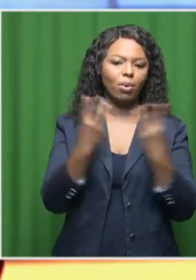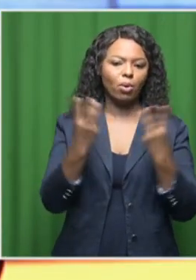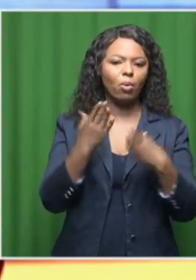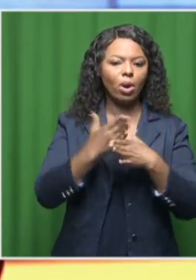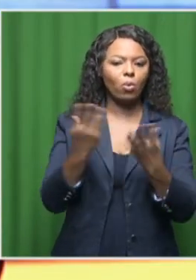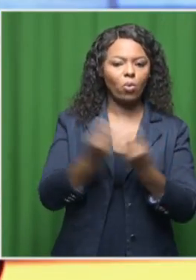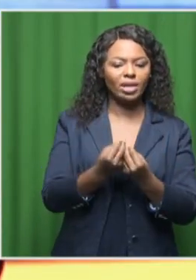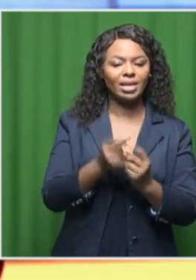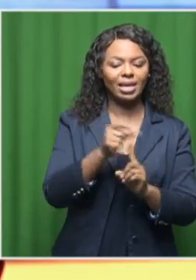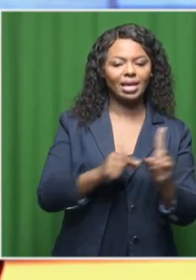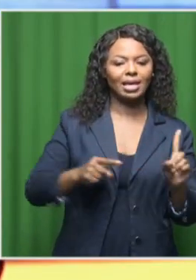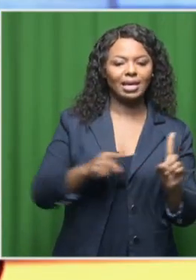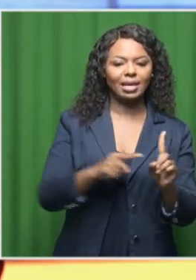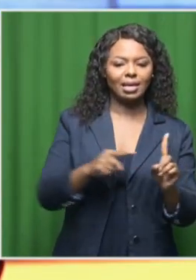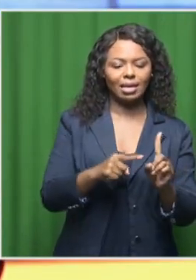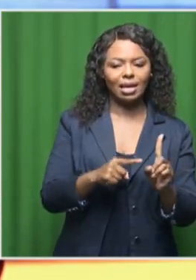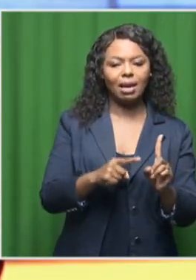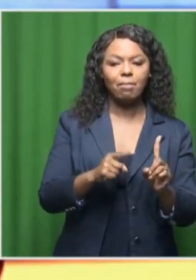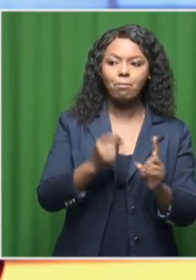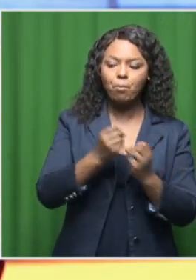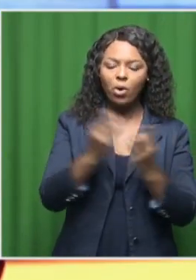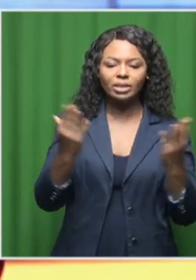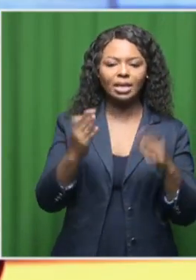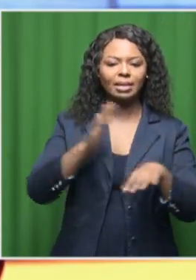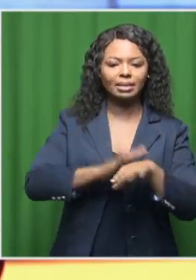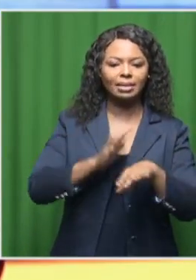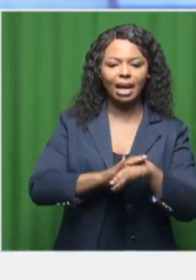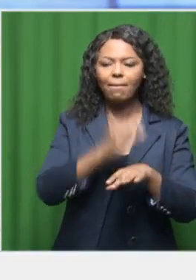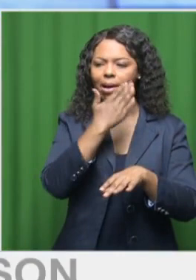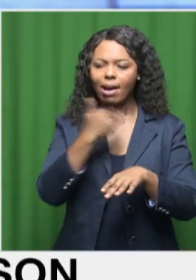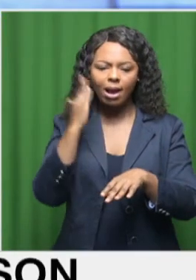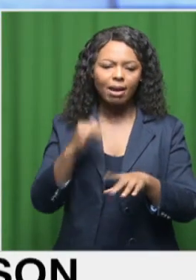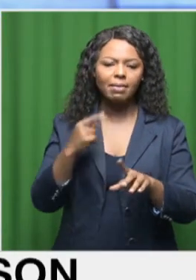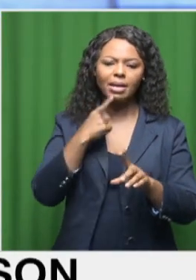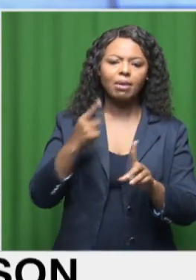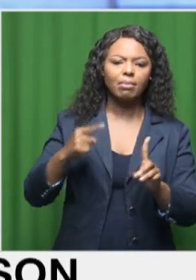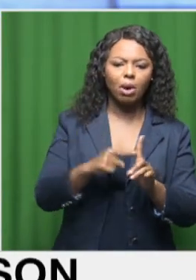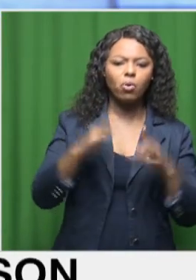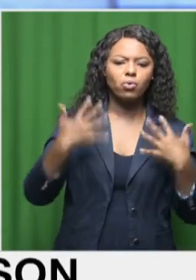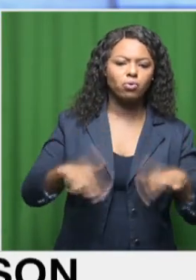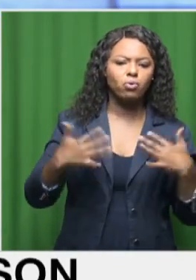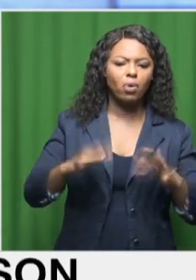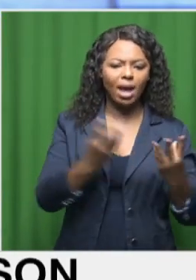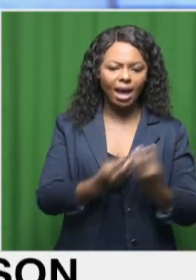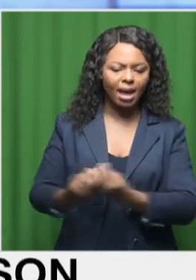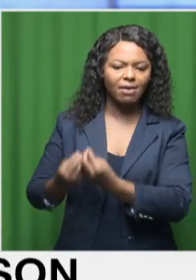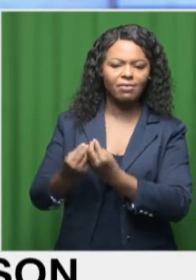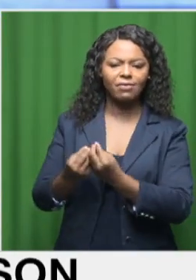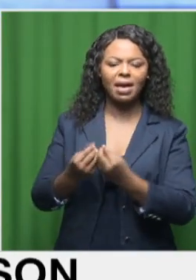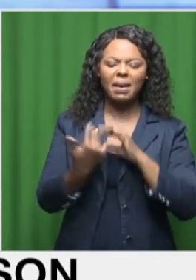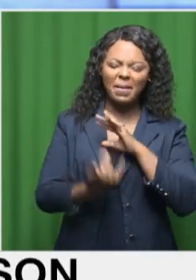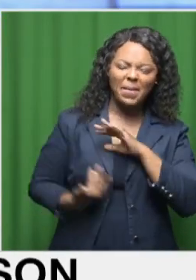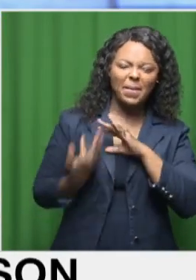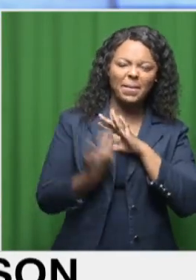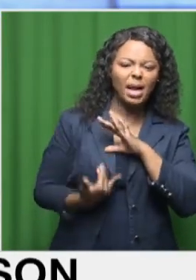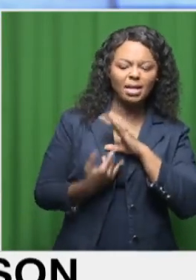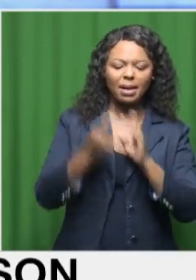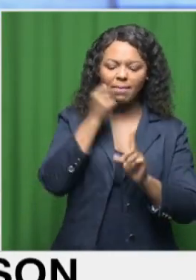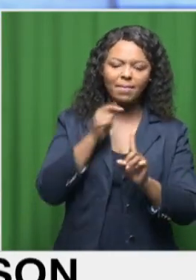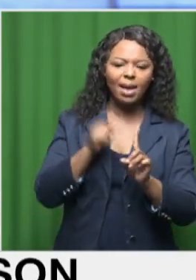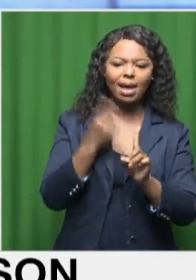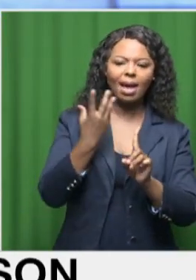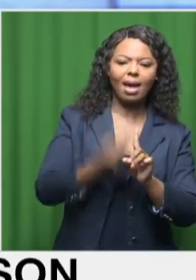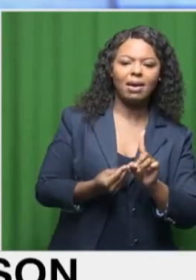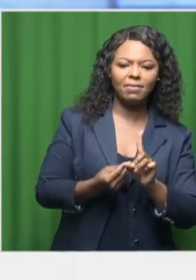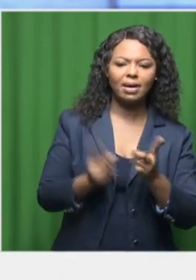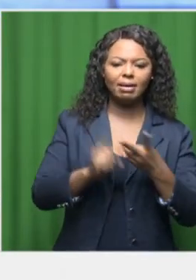Prakip. The generosity they speak about, the tenacity they speak about, the passion that the man had, and